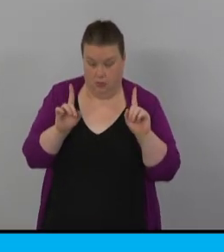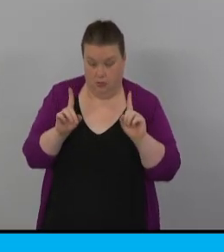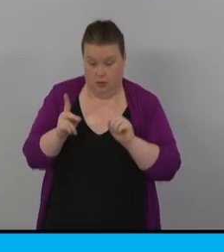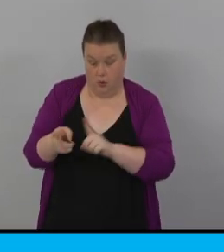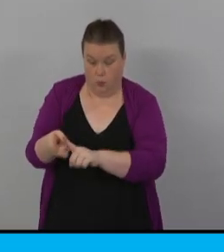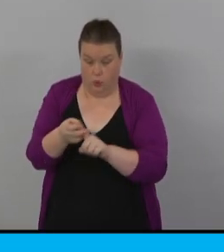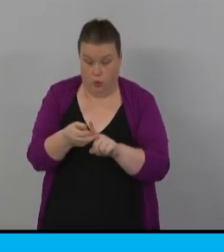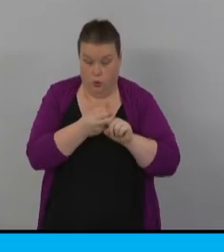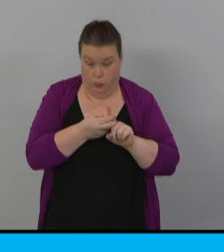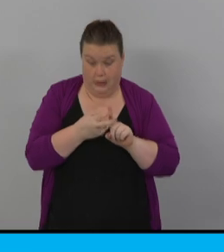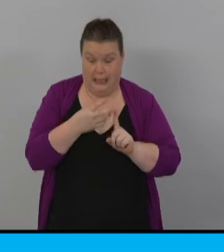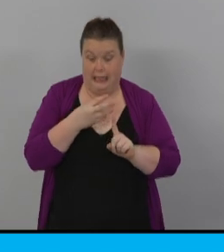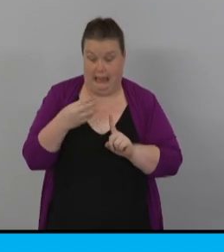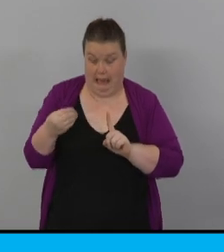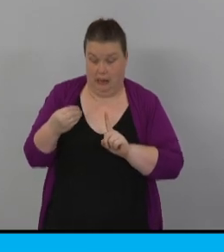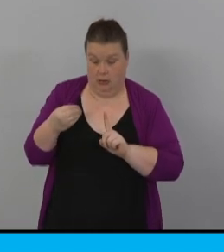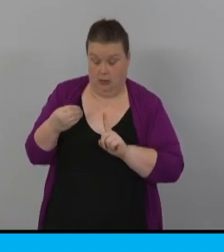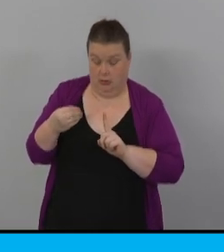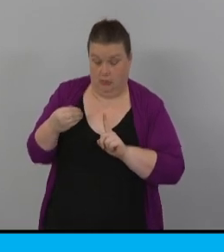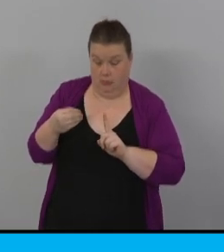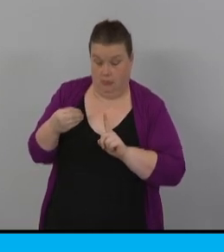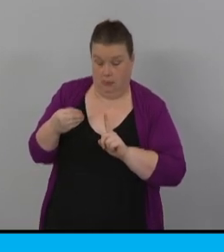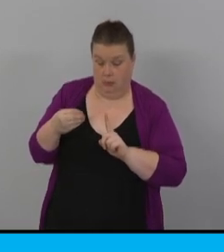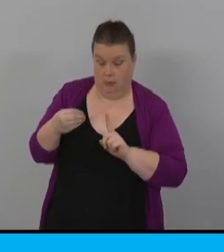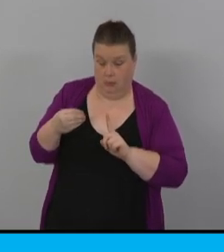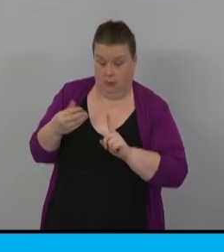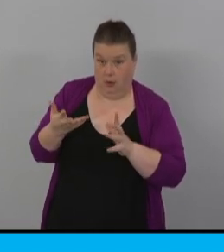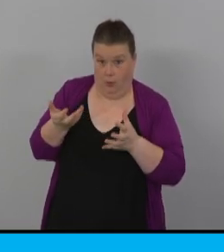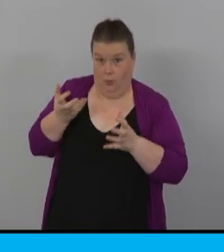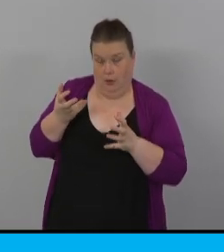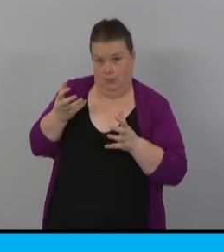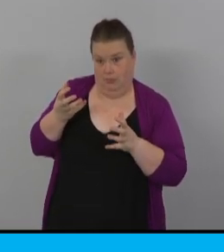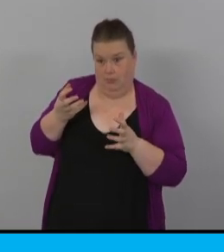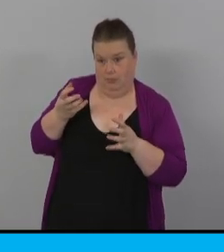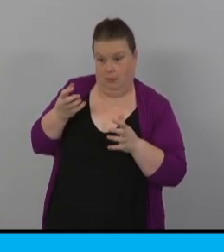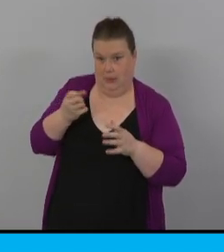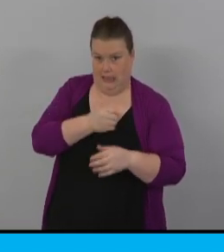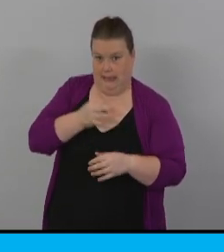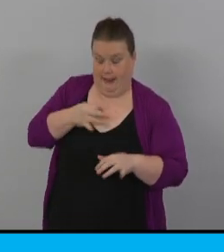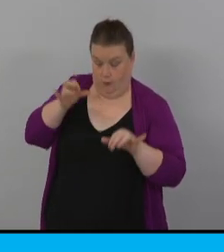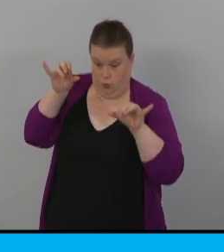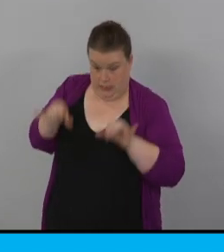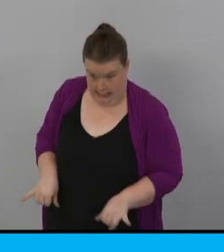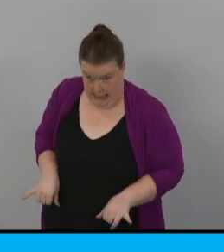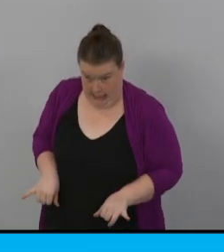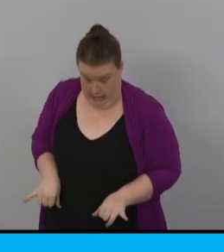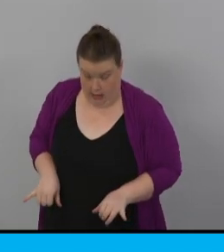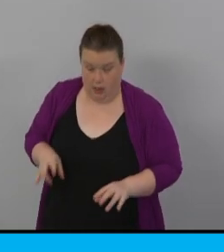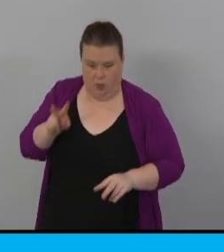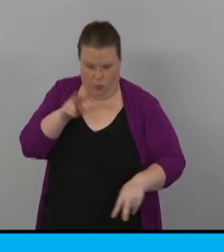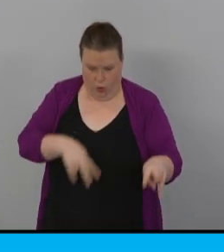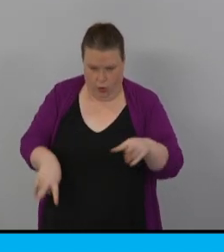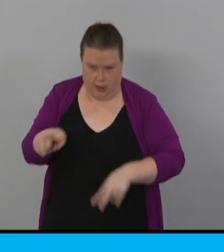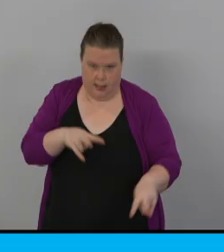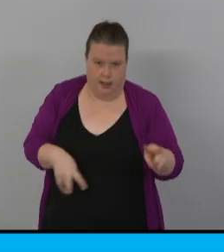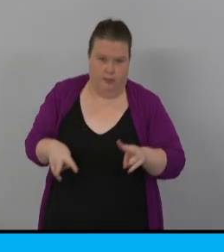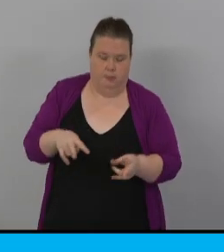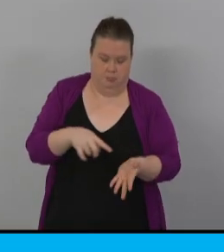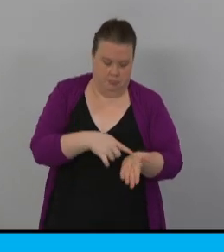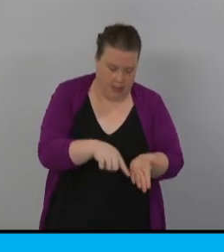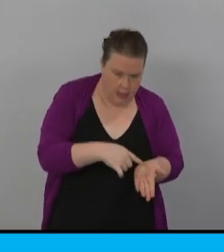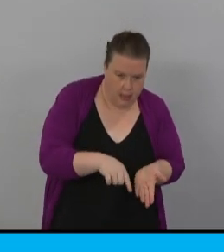retention, that does affect because we're looking at salaries and benefits to keep us competitive, and then inflation and